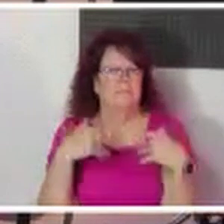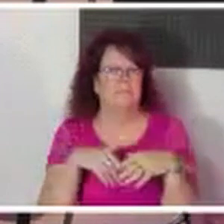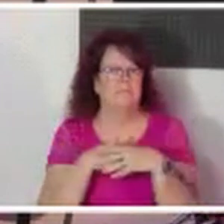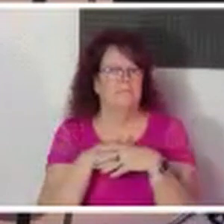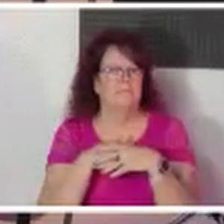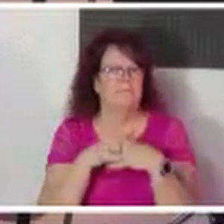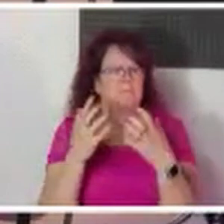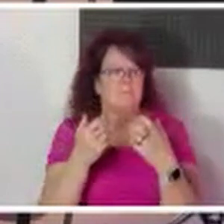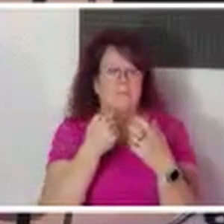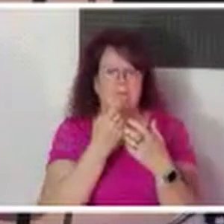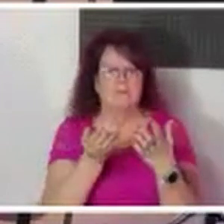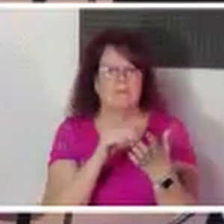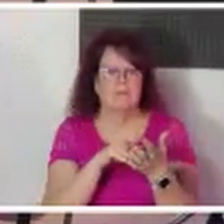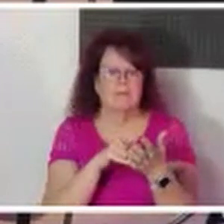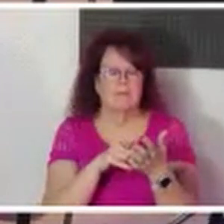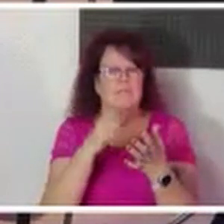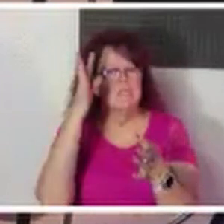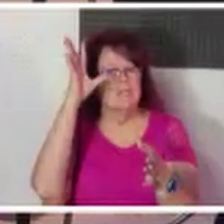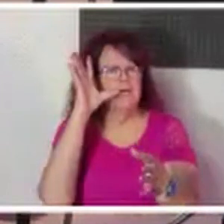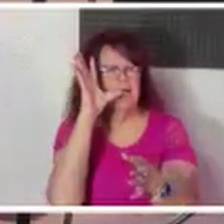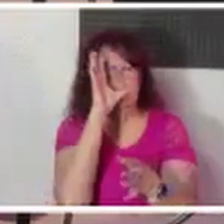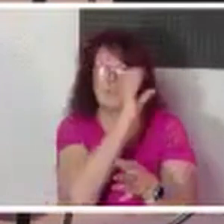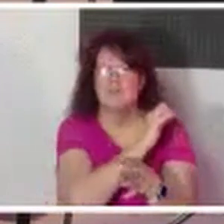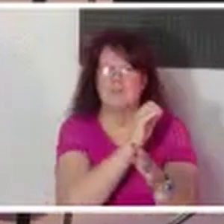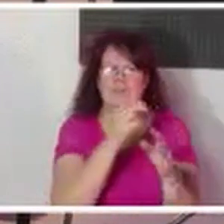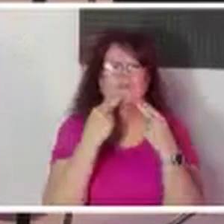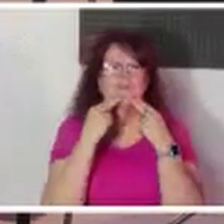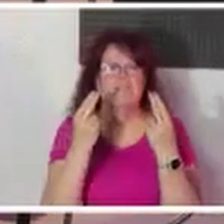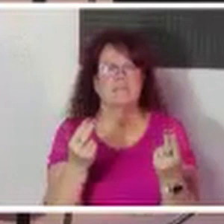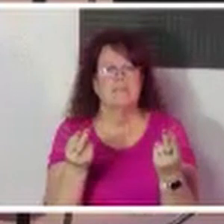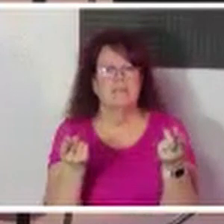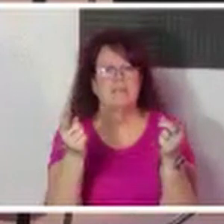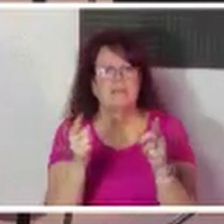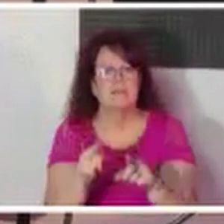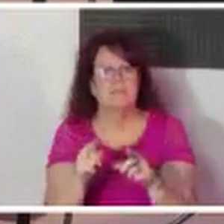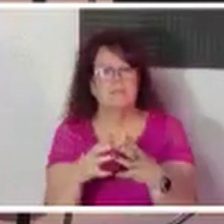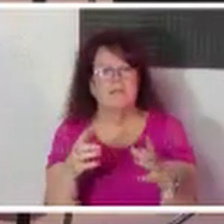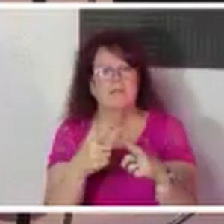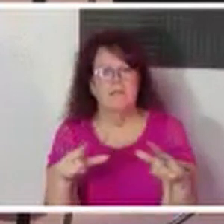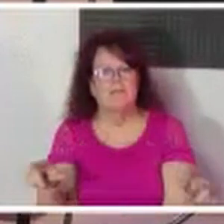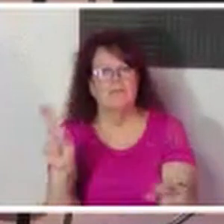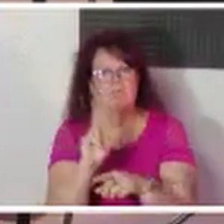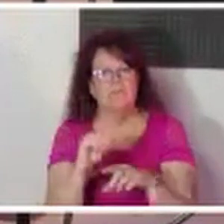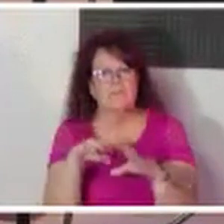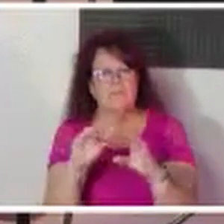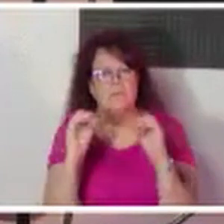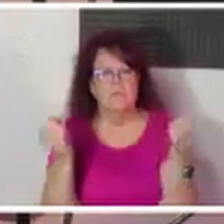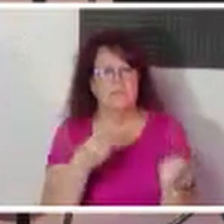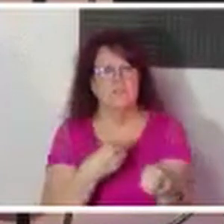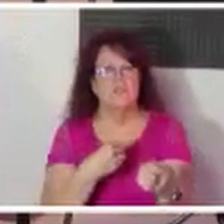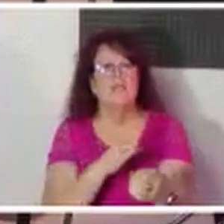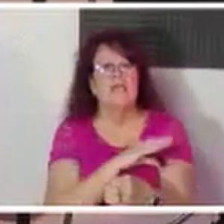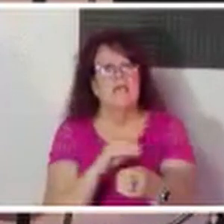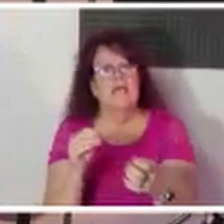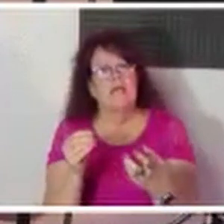I want to touch again, the presumption of innocence thing comes up quite a bit in the language we use as an organization. And I